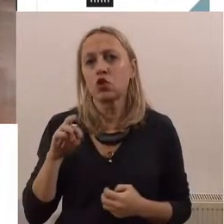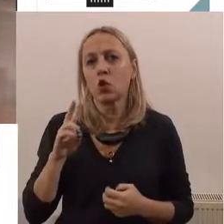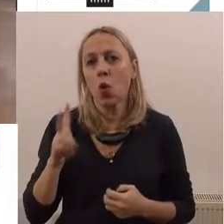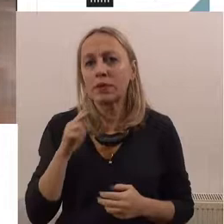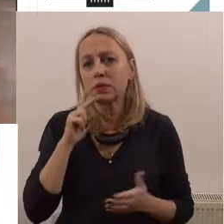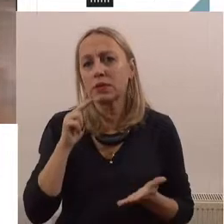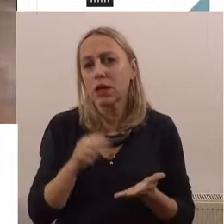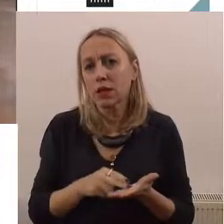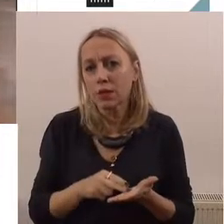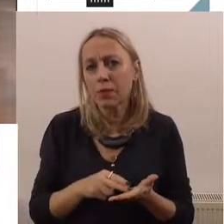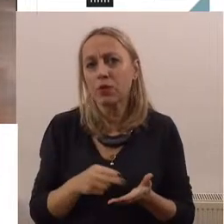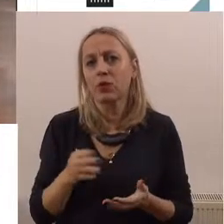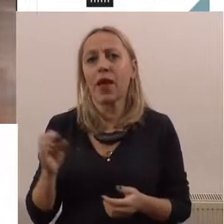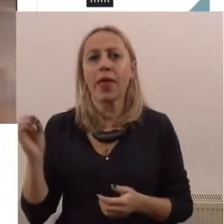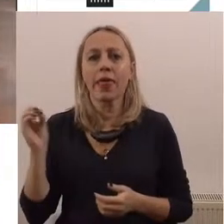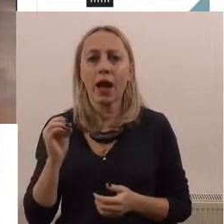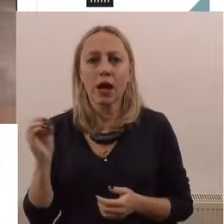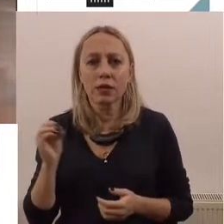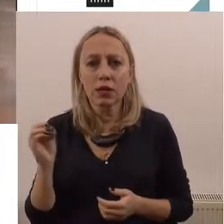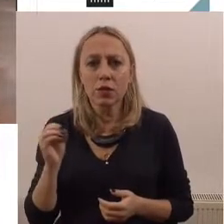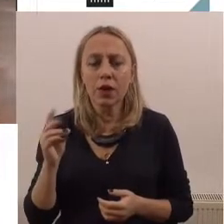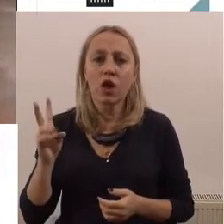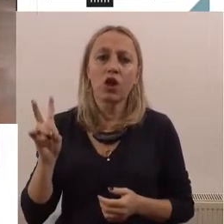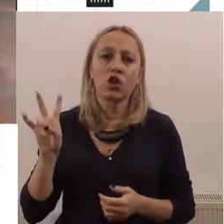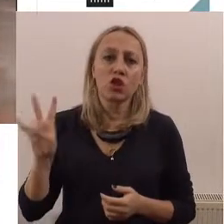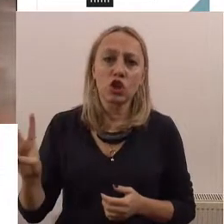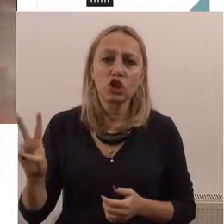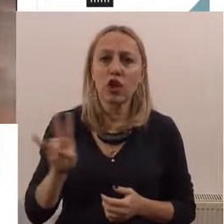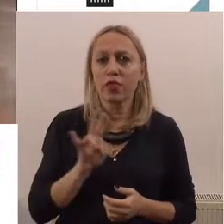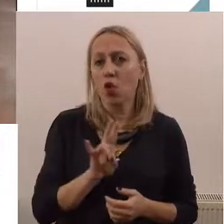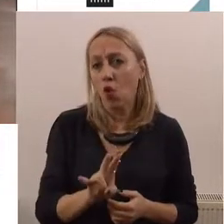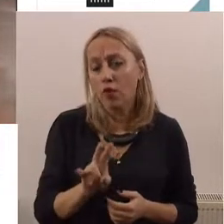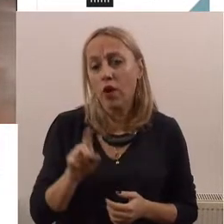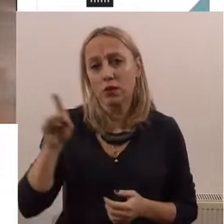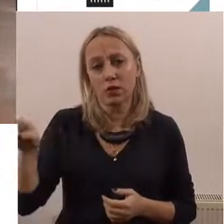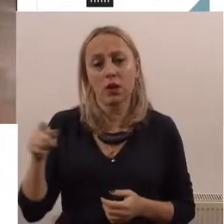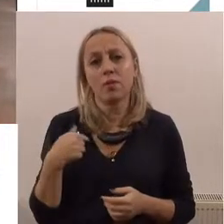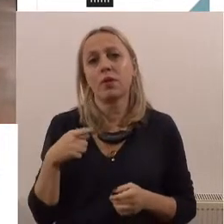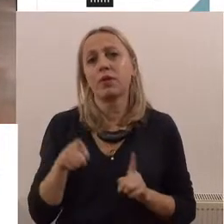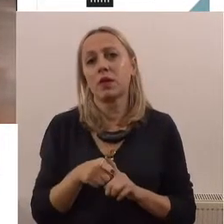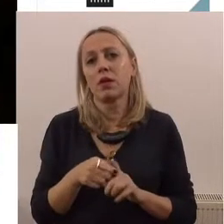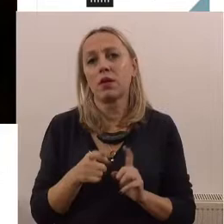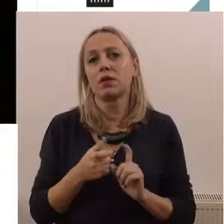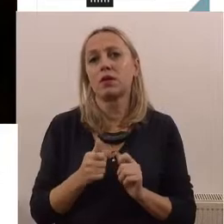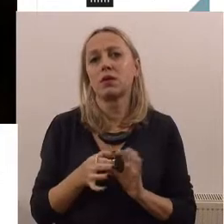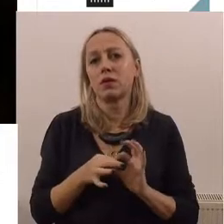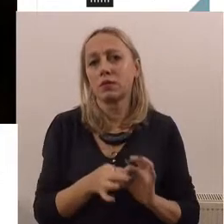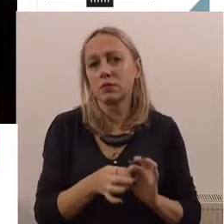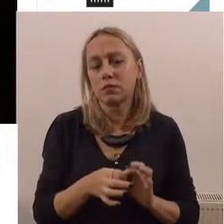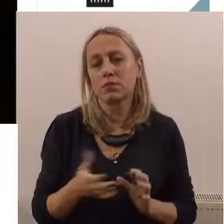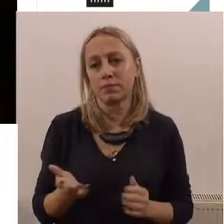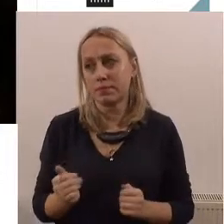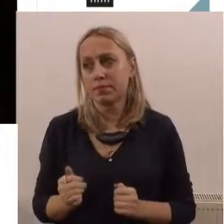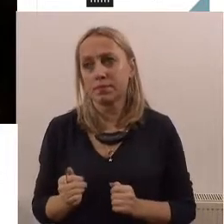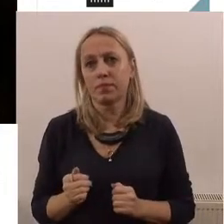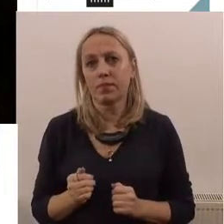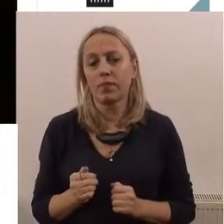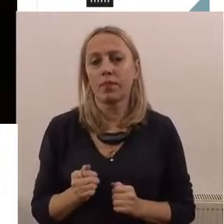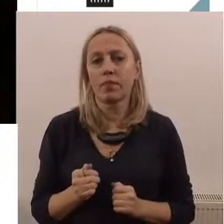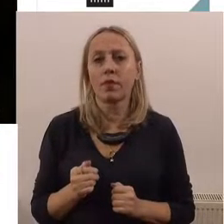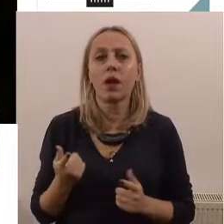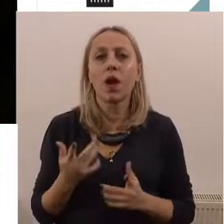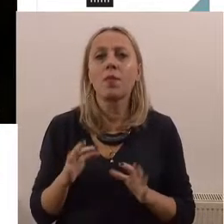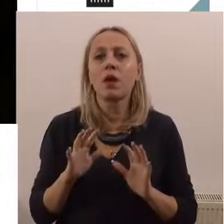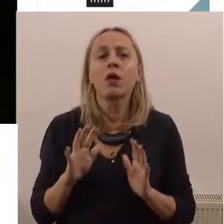including the new ones in Vladikavkaz, Tomsk, Kaliningrad, Nizhny Novgorod.